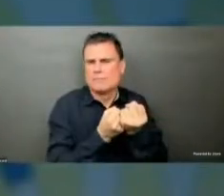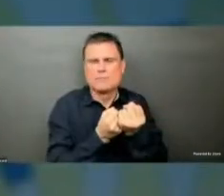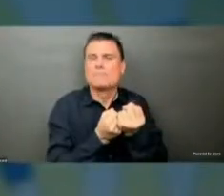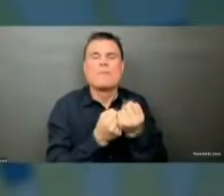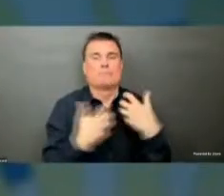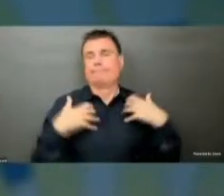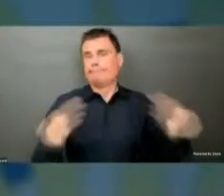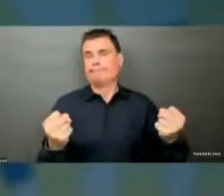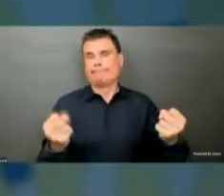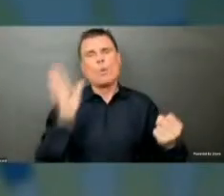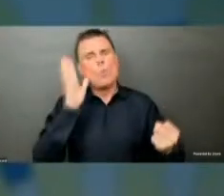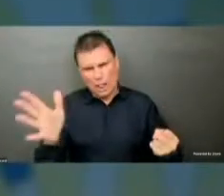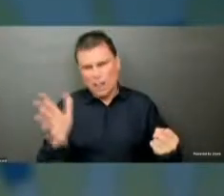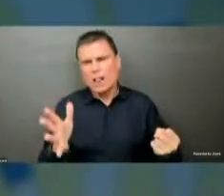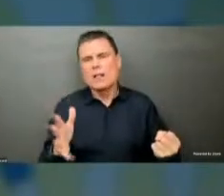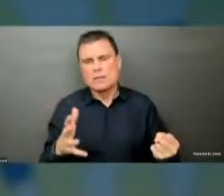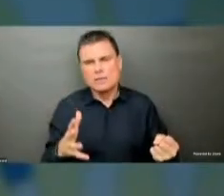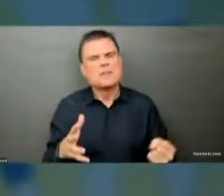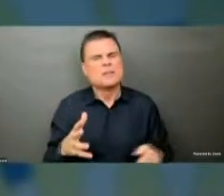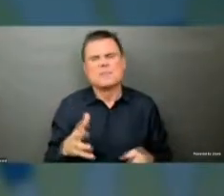hospital for a short period of time.